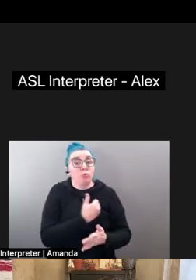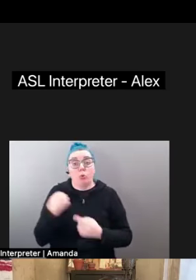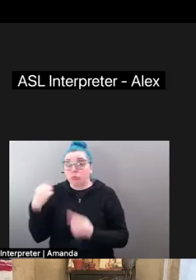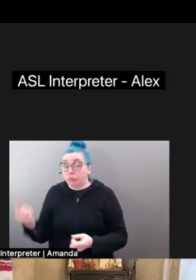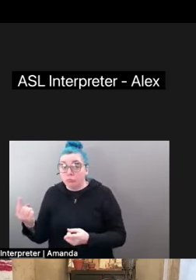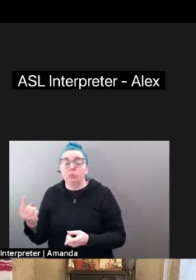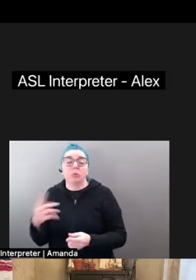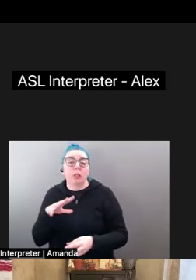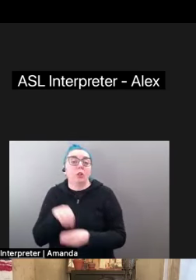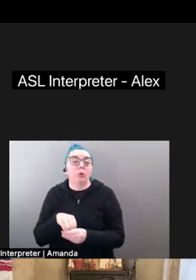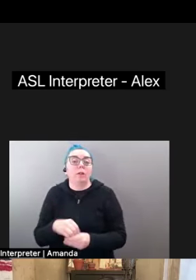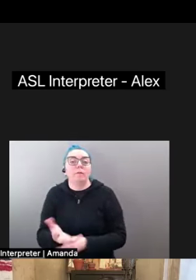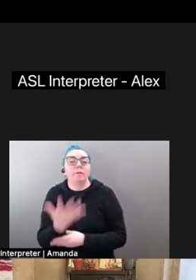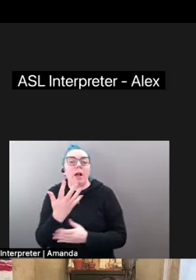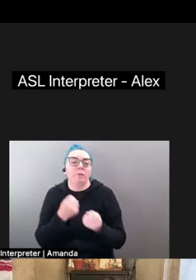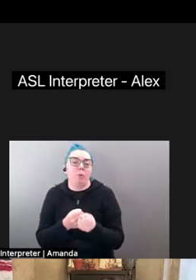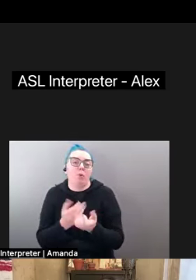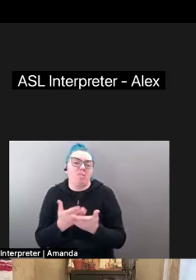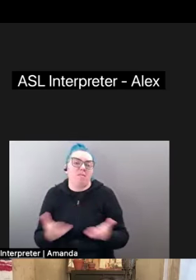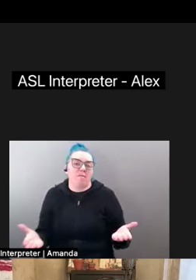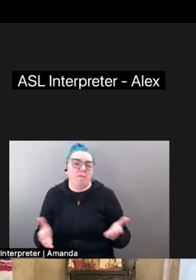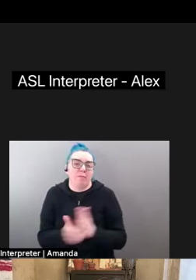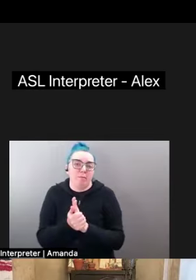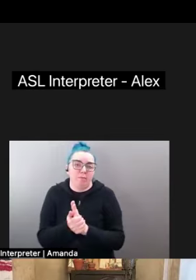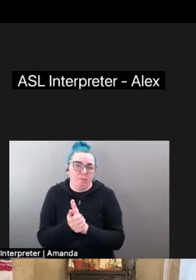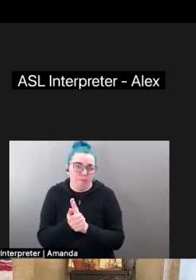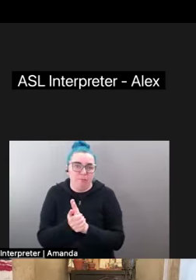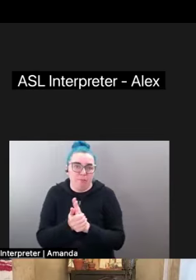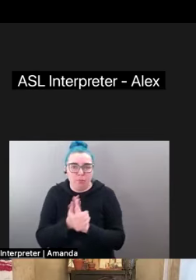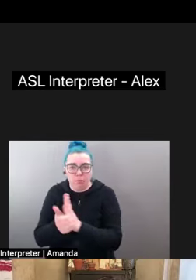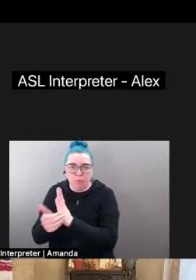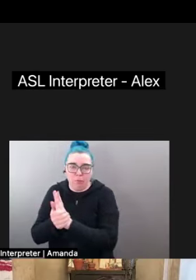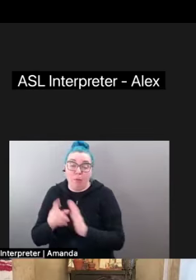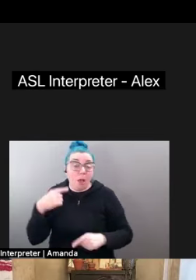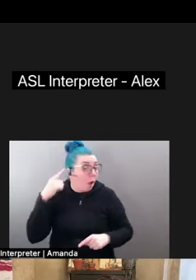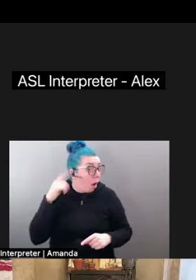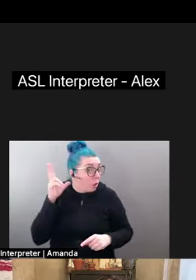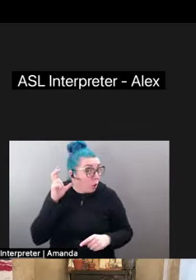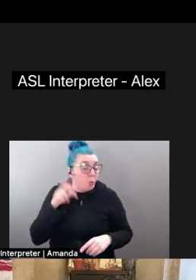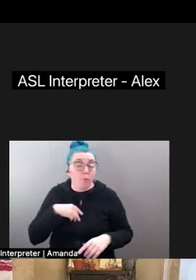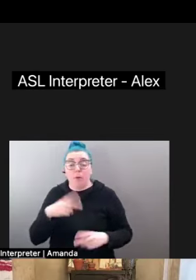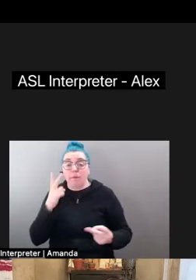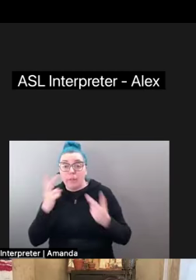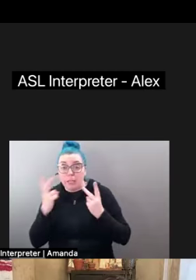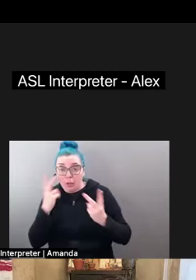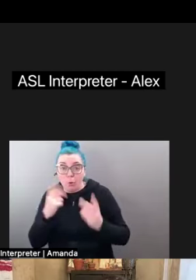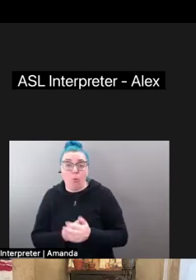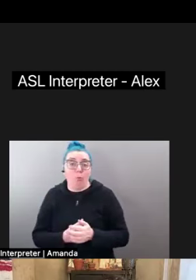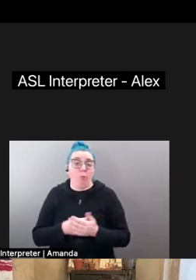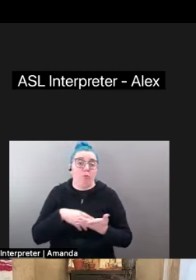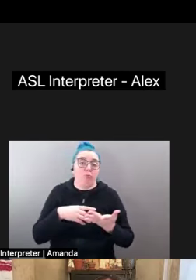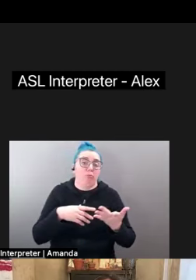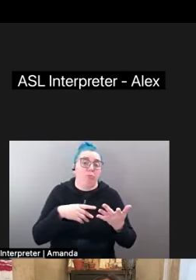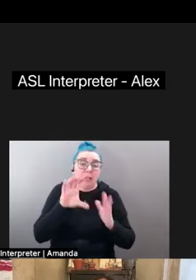include images, text, video, or audio files that illustrate the artistic merit and impact of the organization or